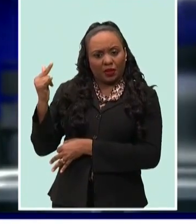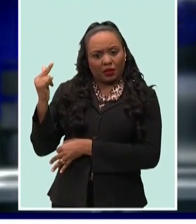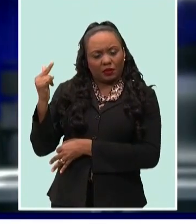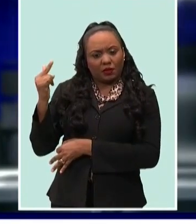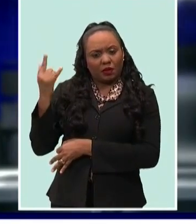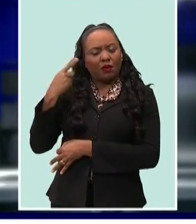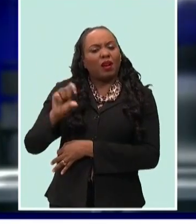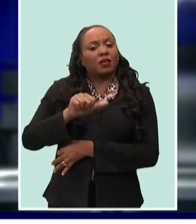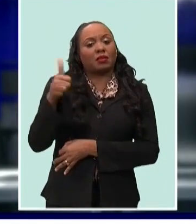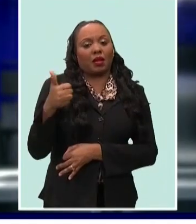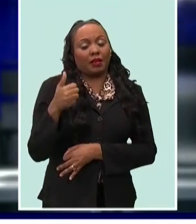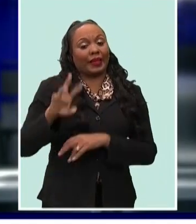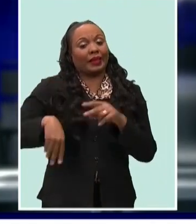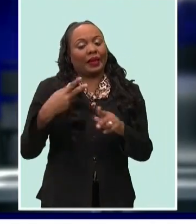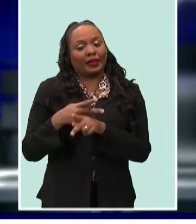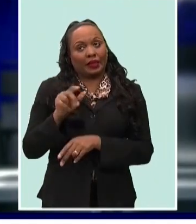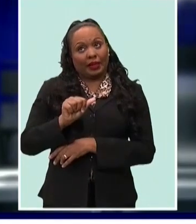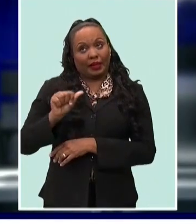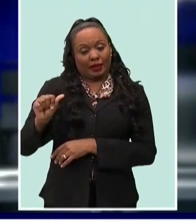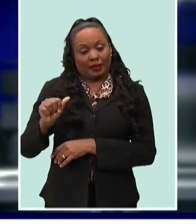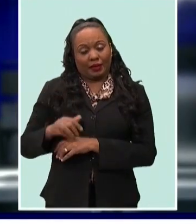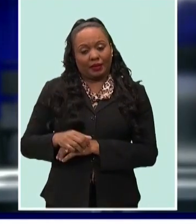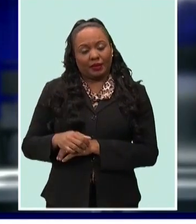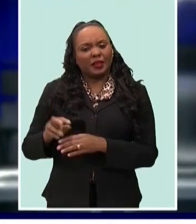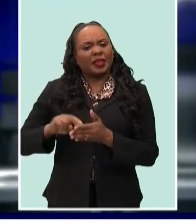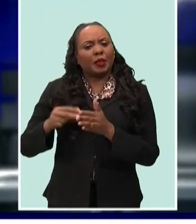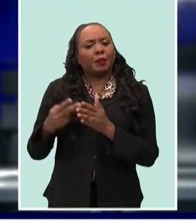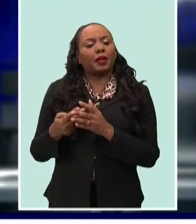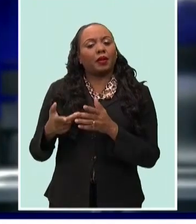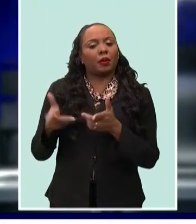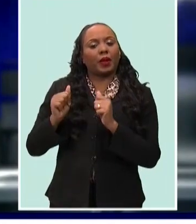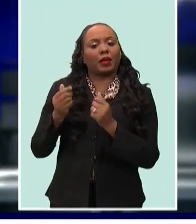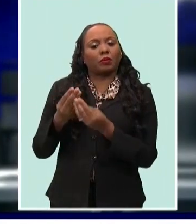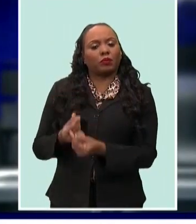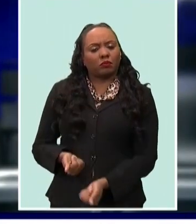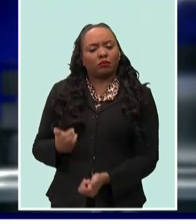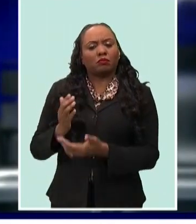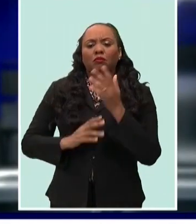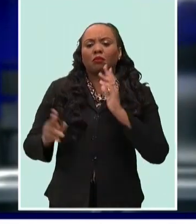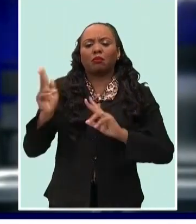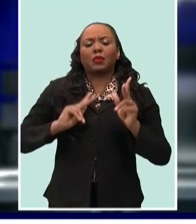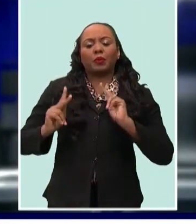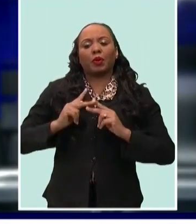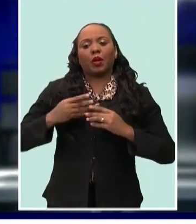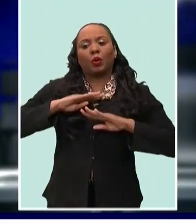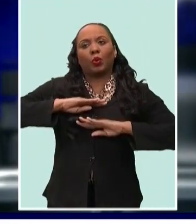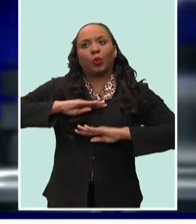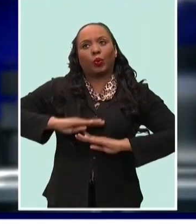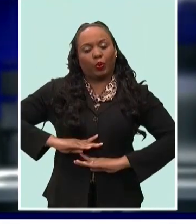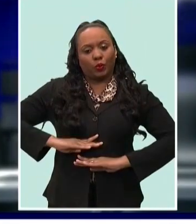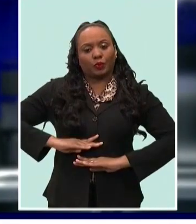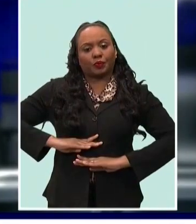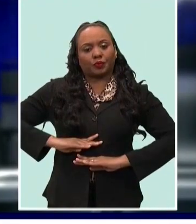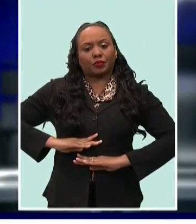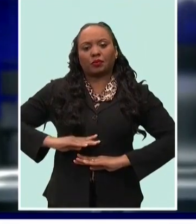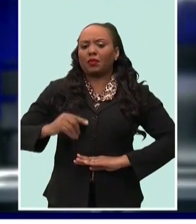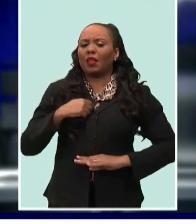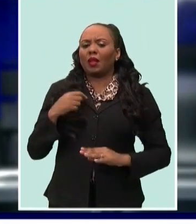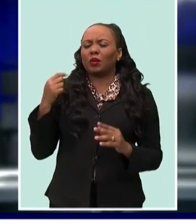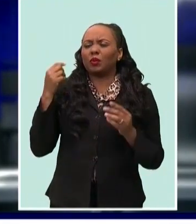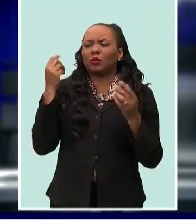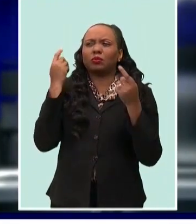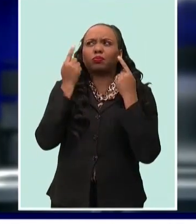model. Now, this allowed a slight hiccup to be quickly rectified, settling some nerves in the tourist industry. Now, Lisa, I was